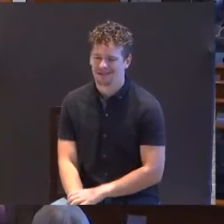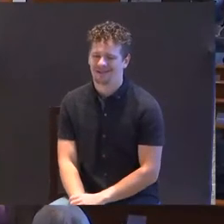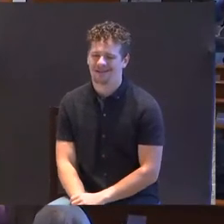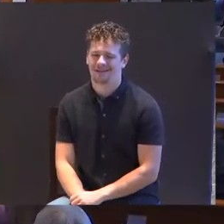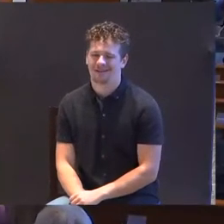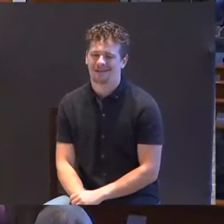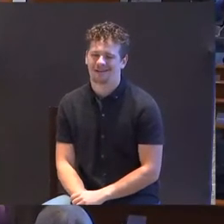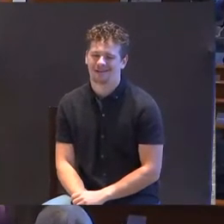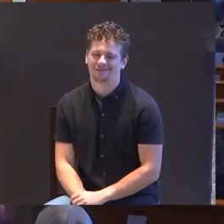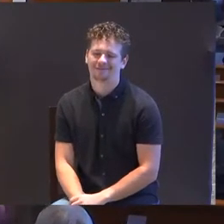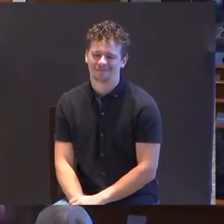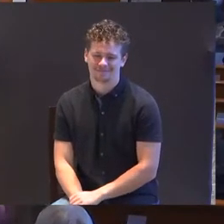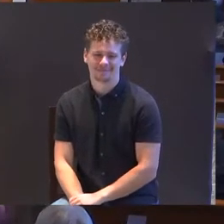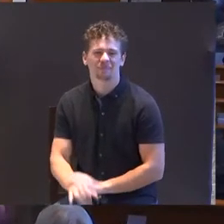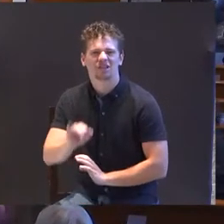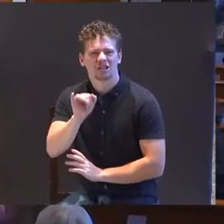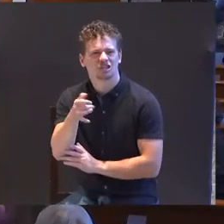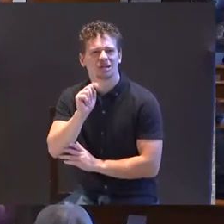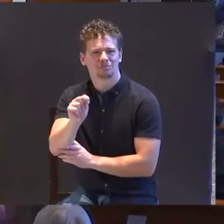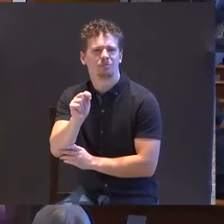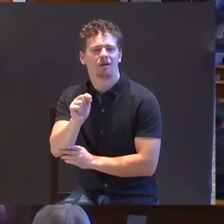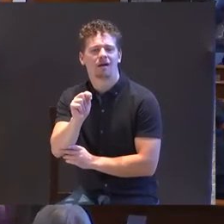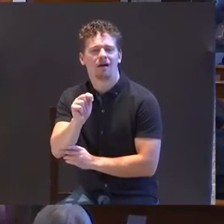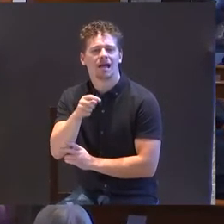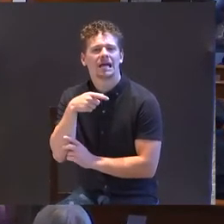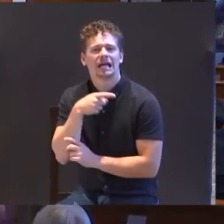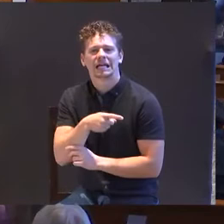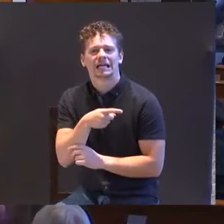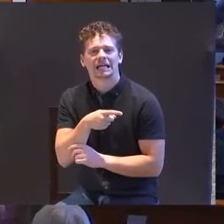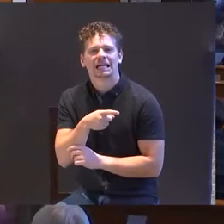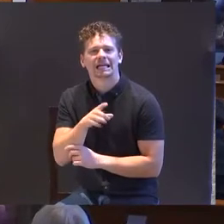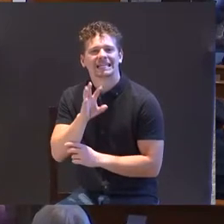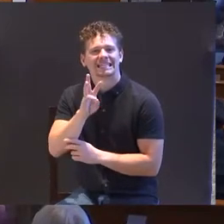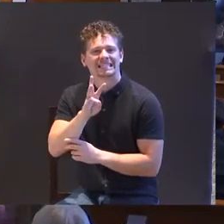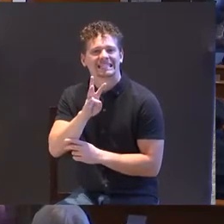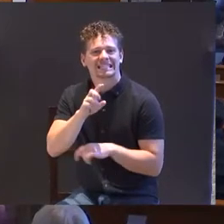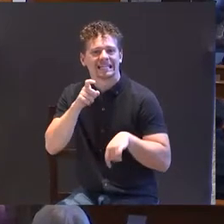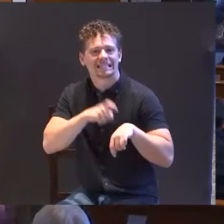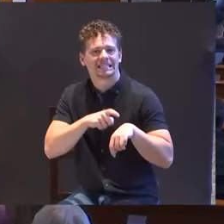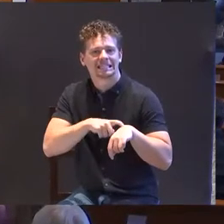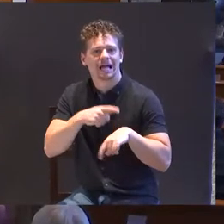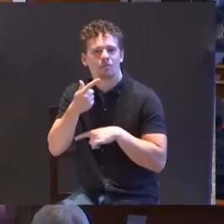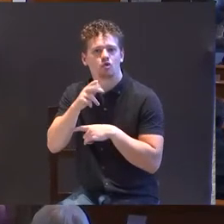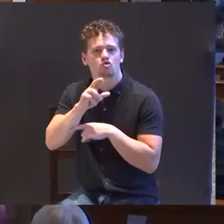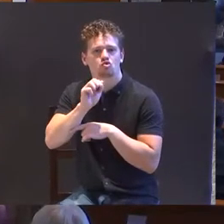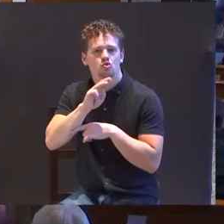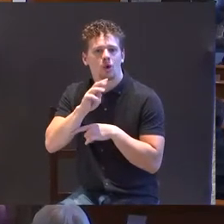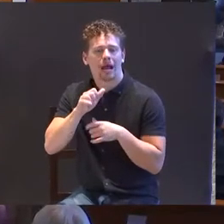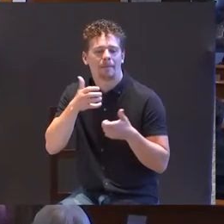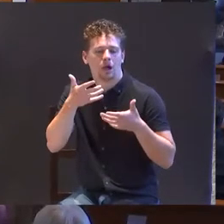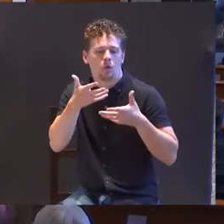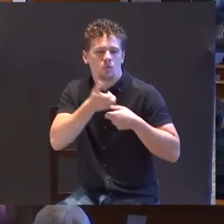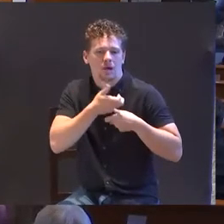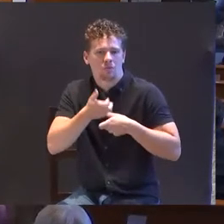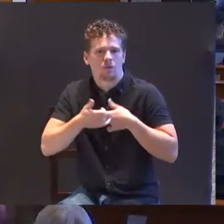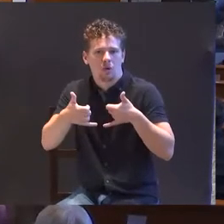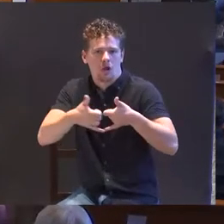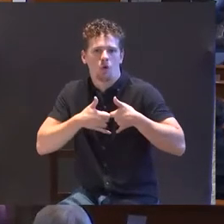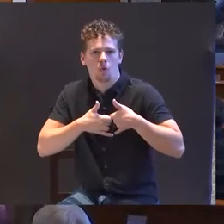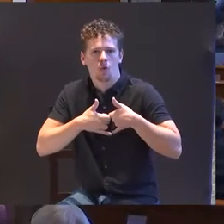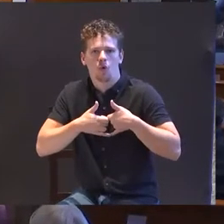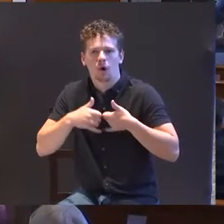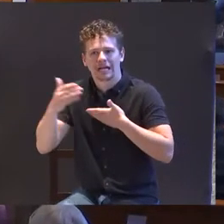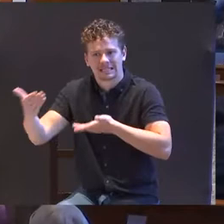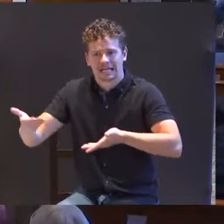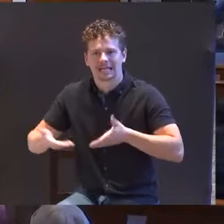was an American songwriter and guitarist. He was a 6-time Grammy Award winner. He was inducted into the Rock and Roll Hall of Fame